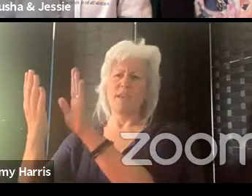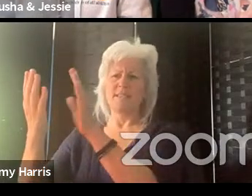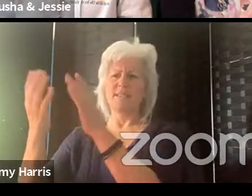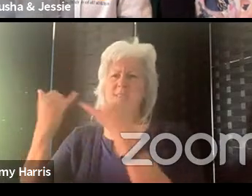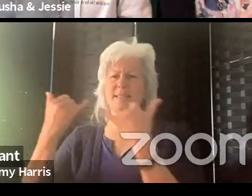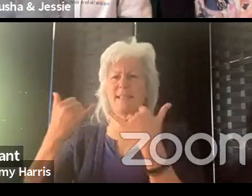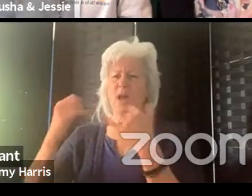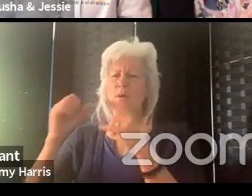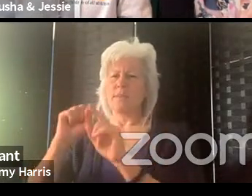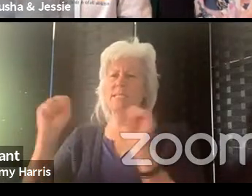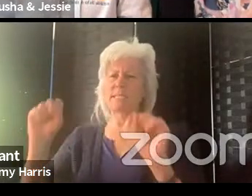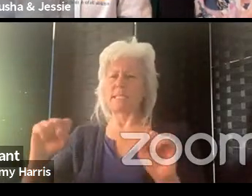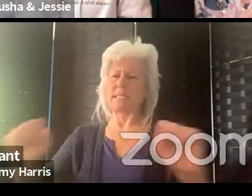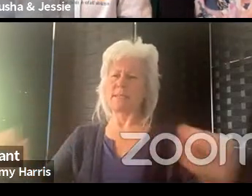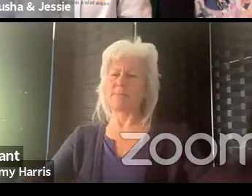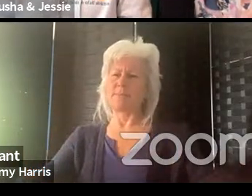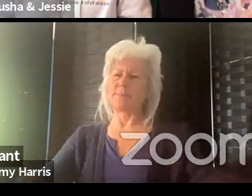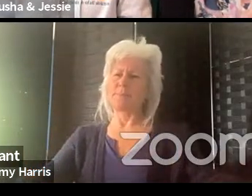system today.